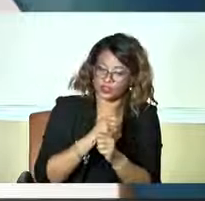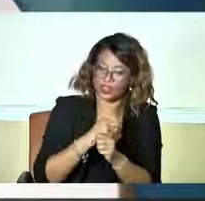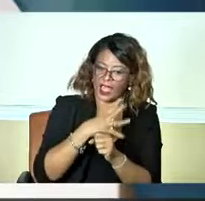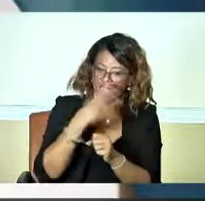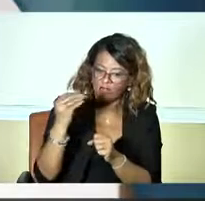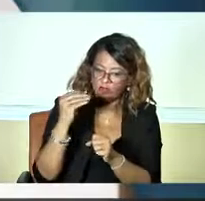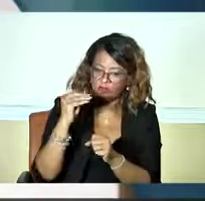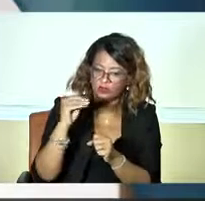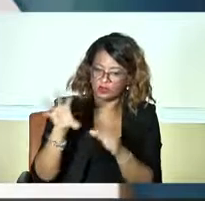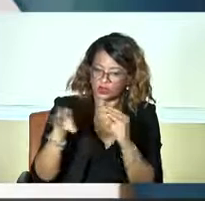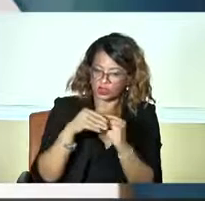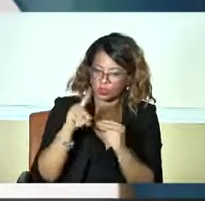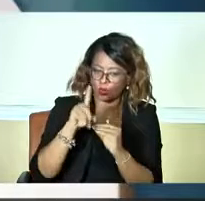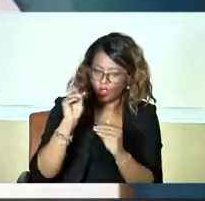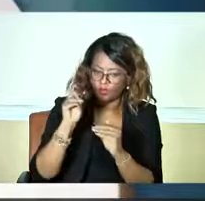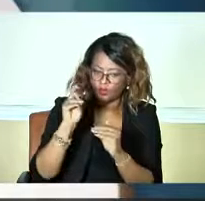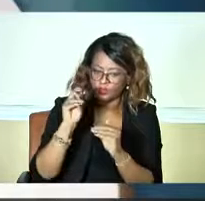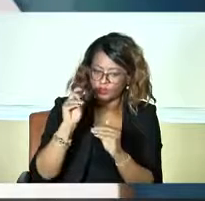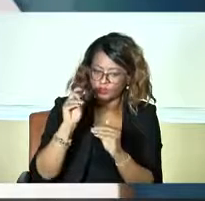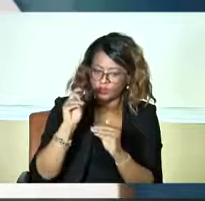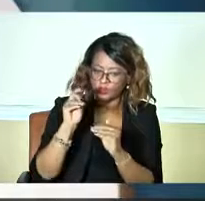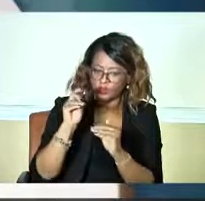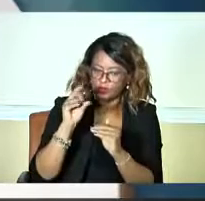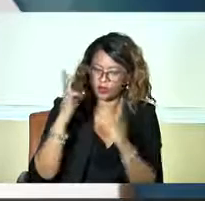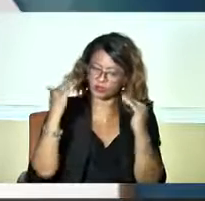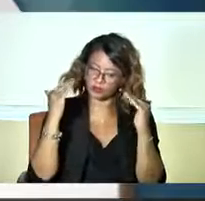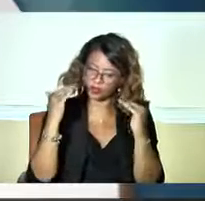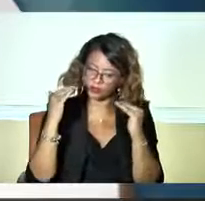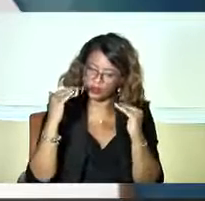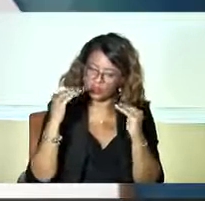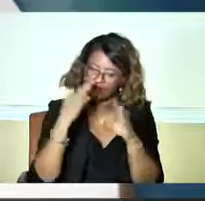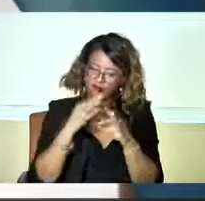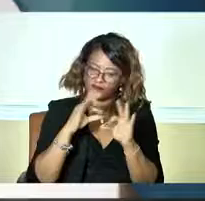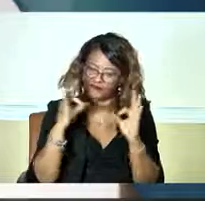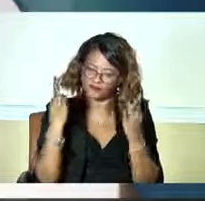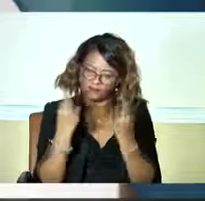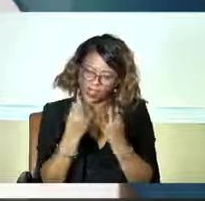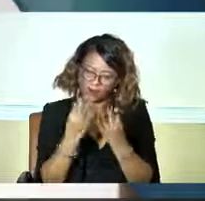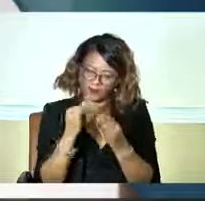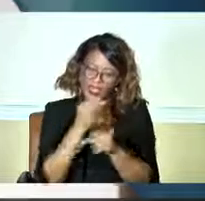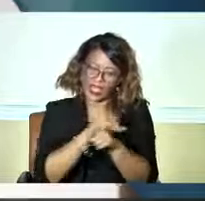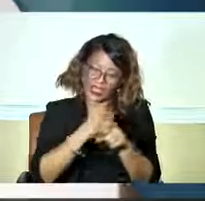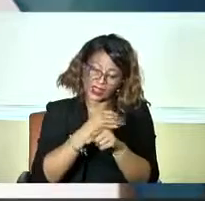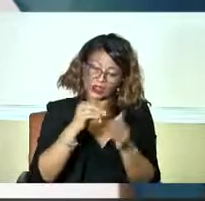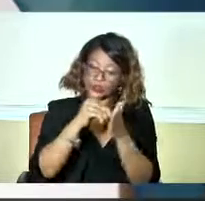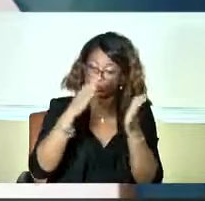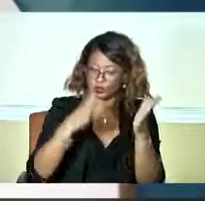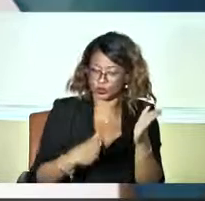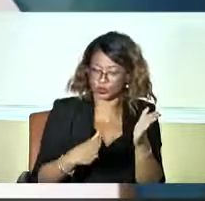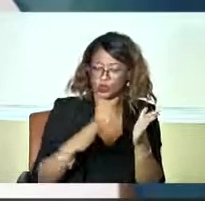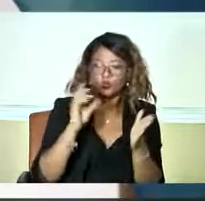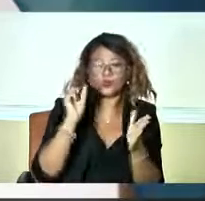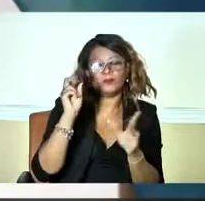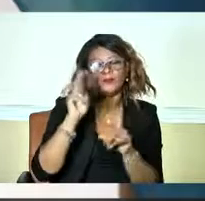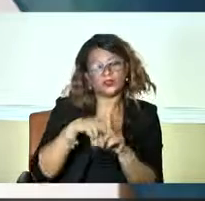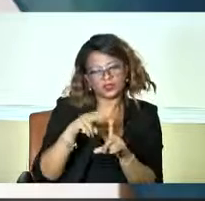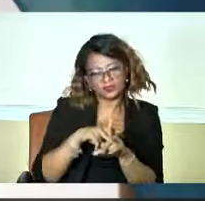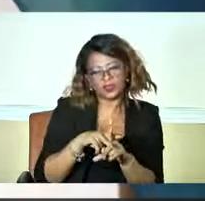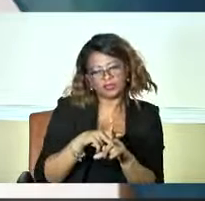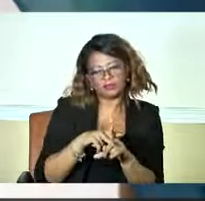those additional 100, we also expect there to be family island students who will be able to participate